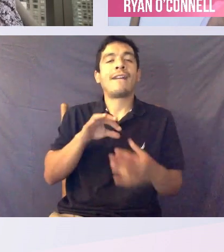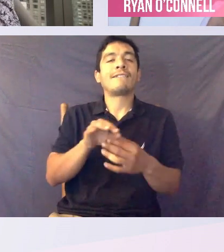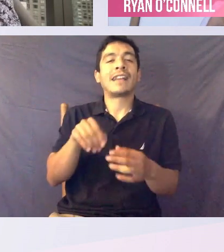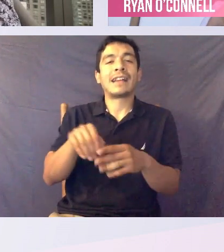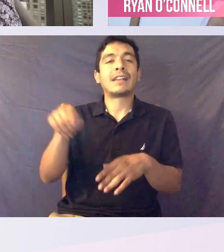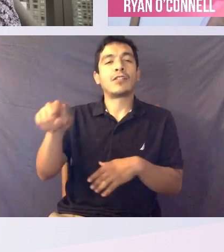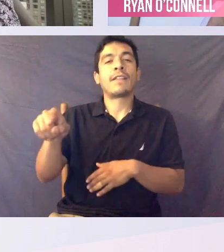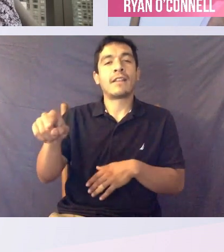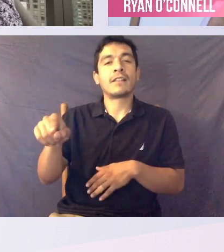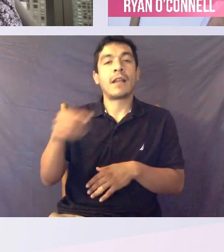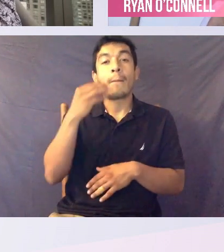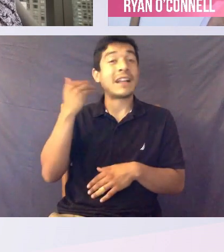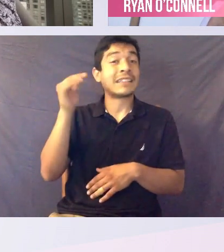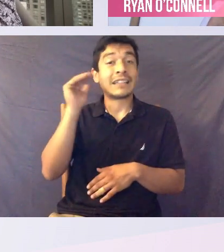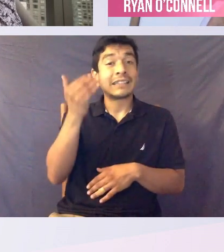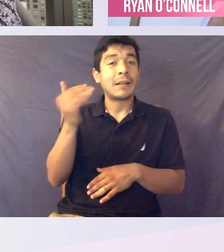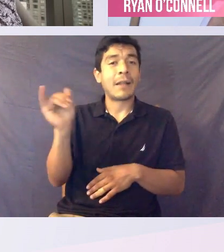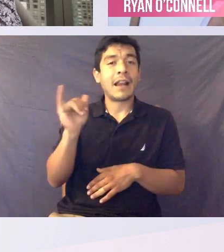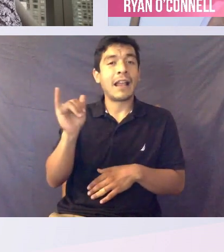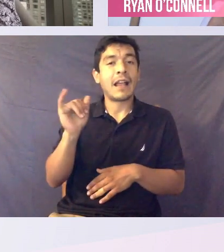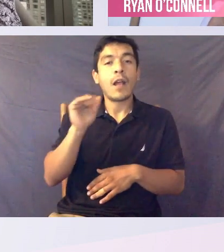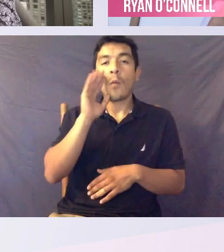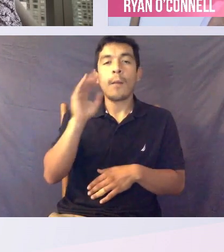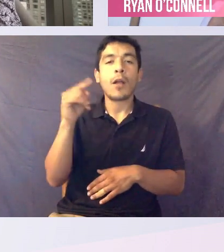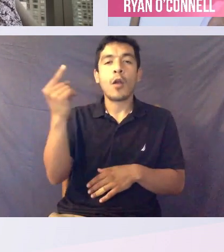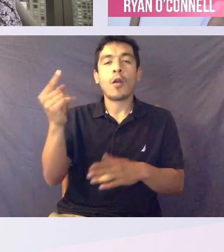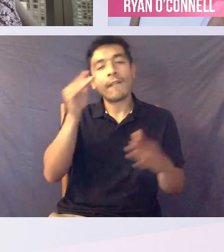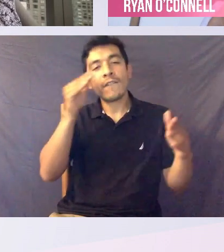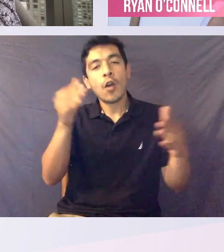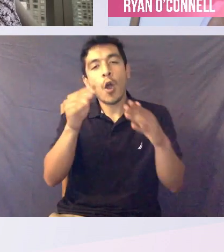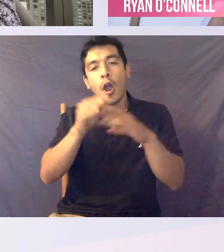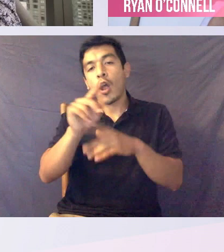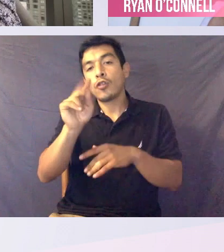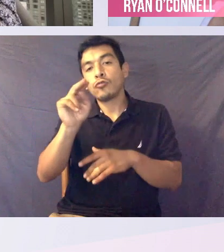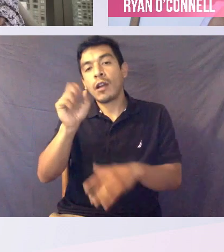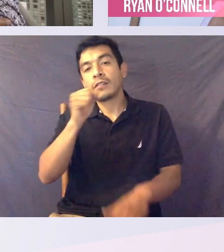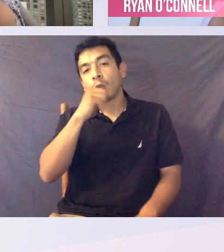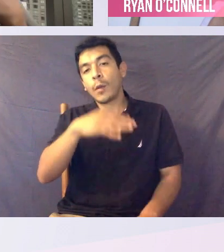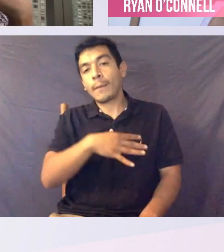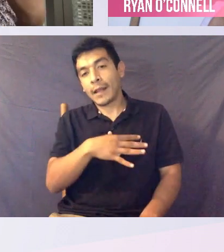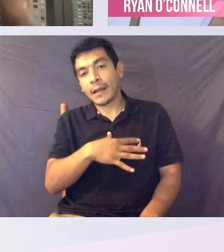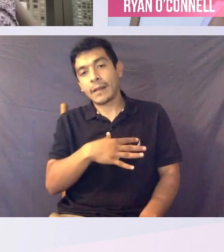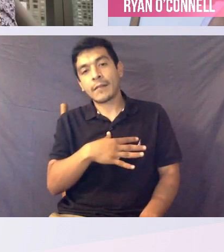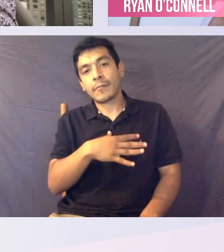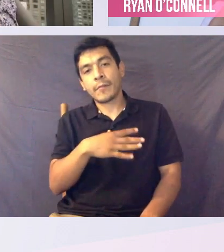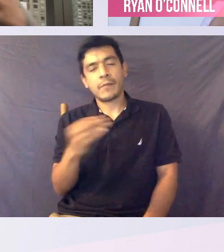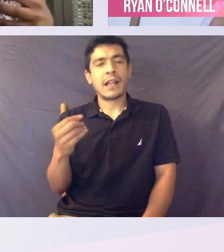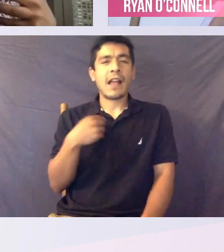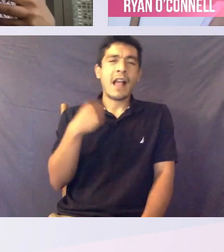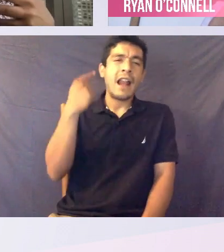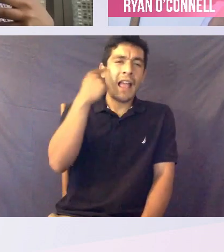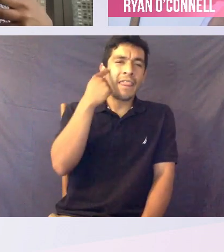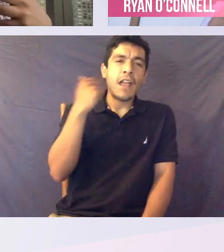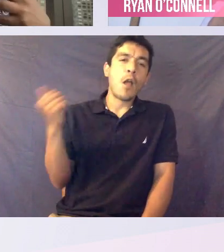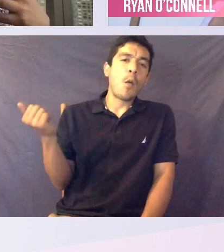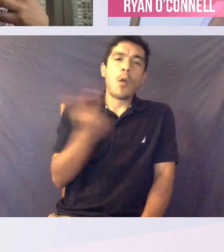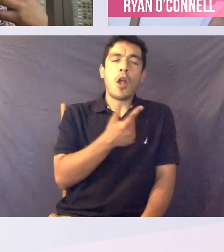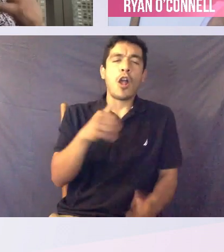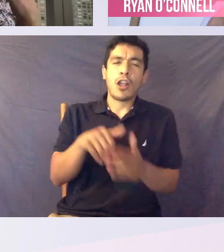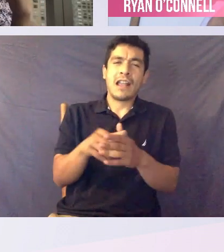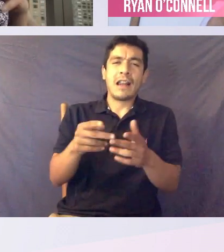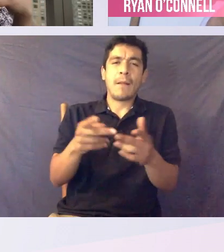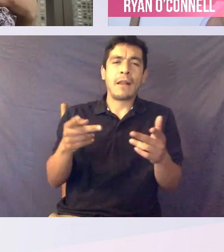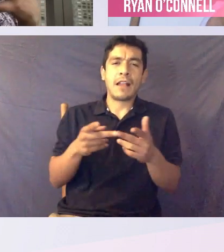narrative, because it seems like it's just going to be focused on trans women. And I think that we all are in a place